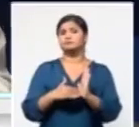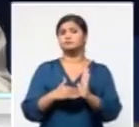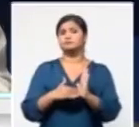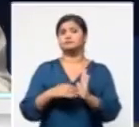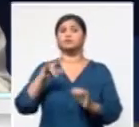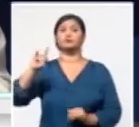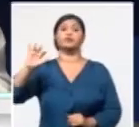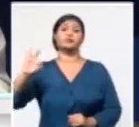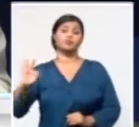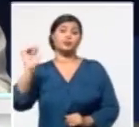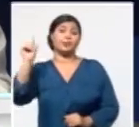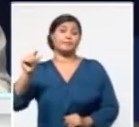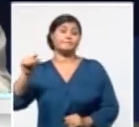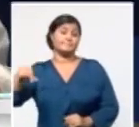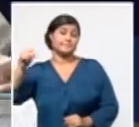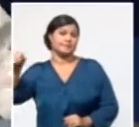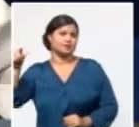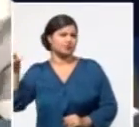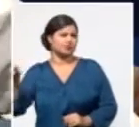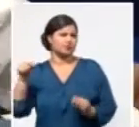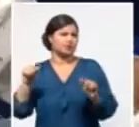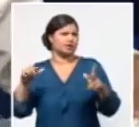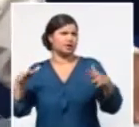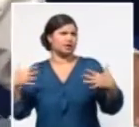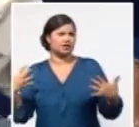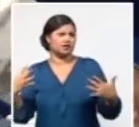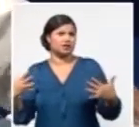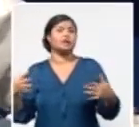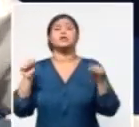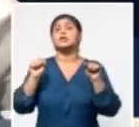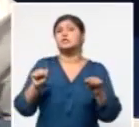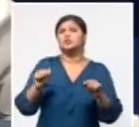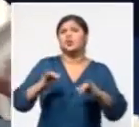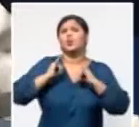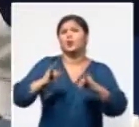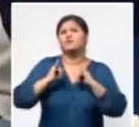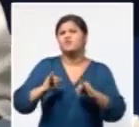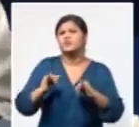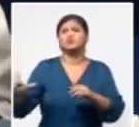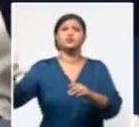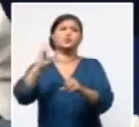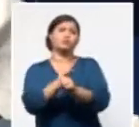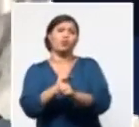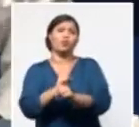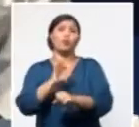2,098, that is 88.5% of all cases in our country,